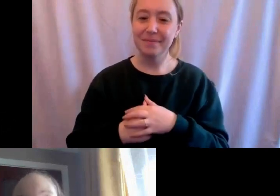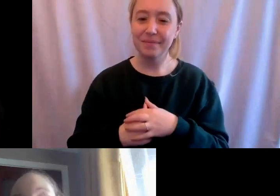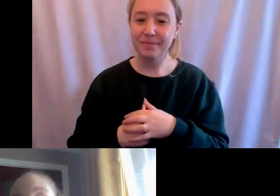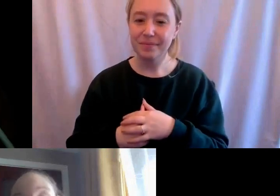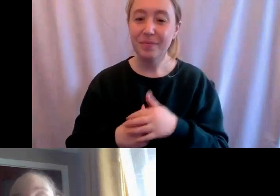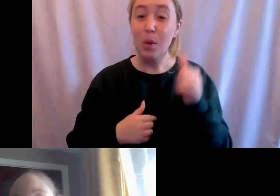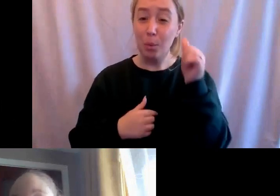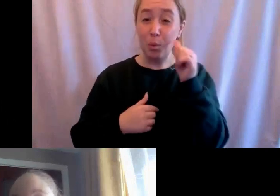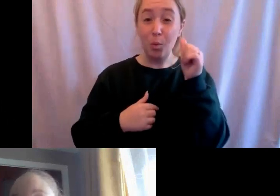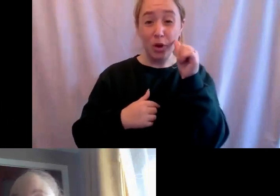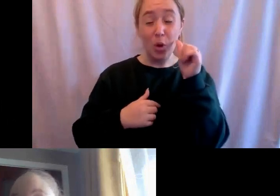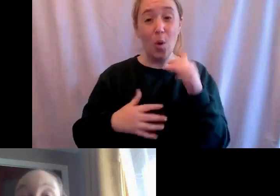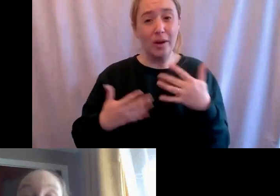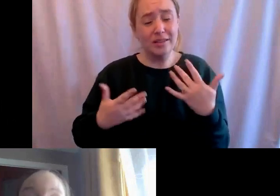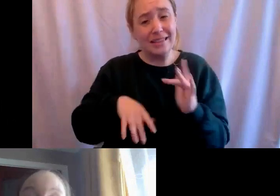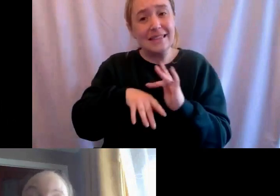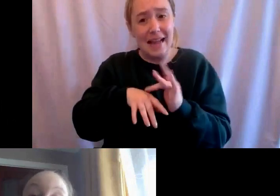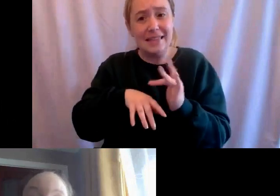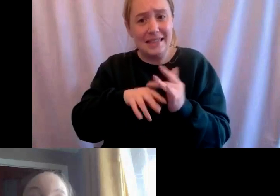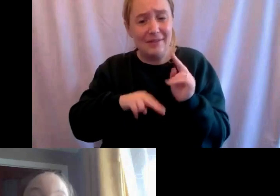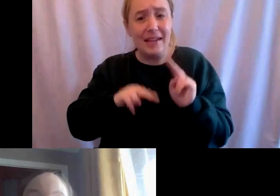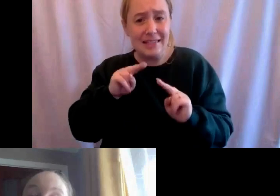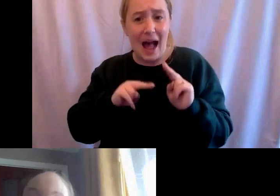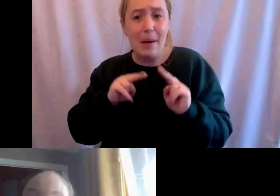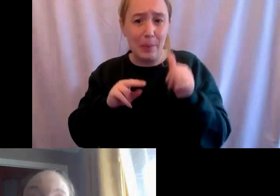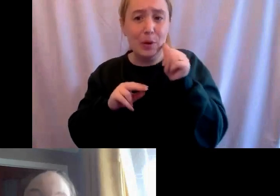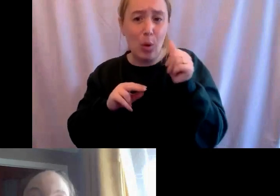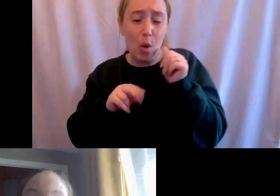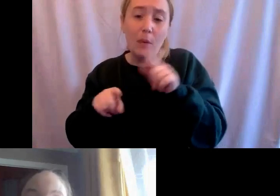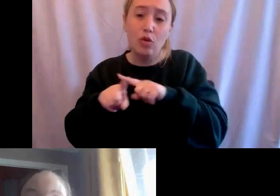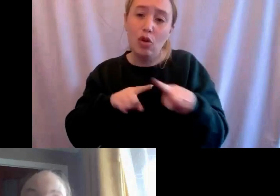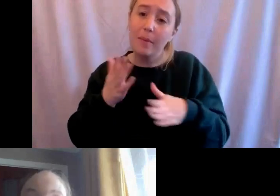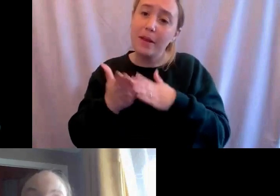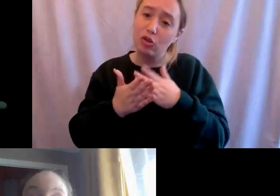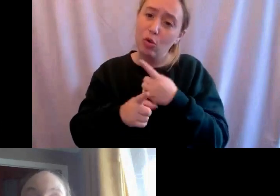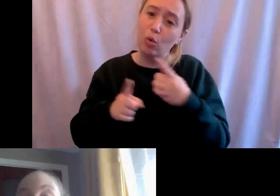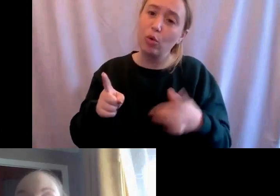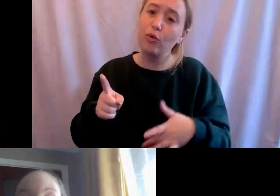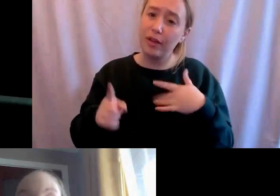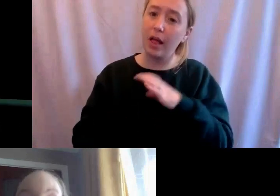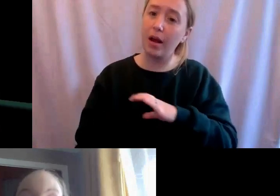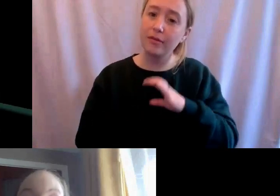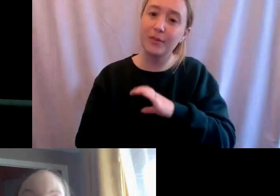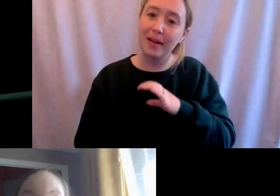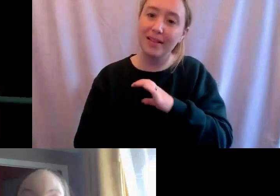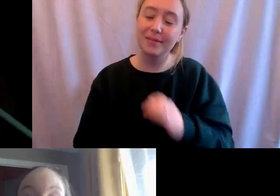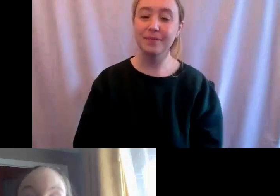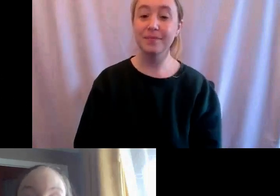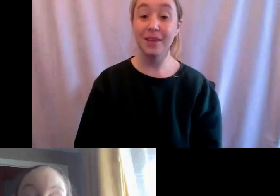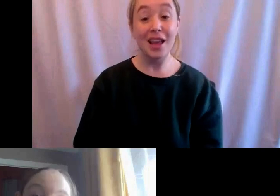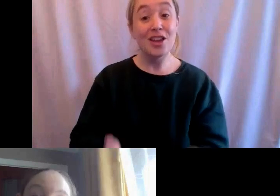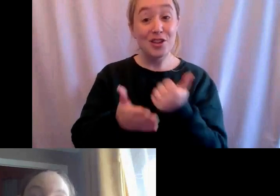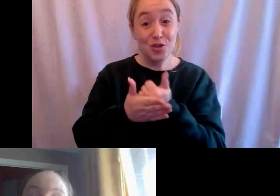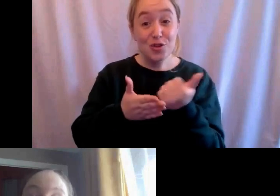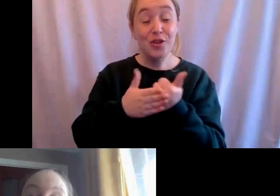it's a very intimate examination and we do our best to make it as comfortable for you. We're usually pretty fast at